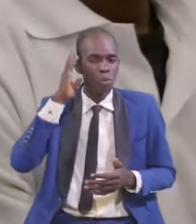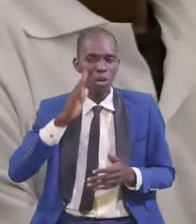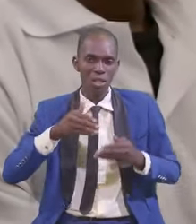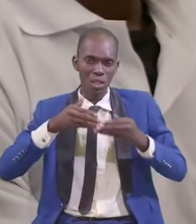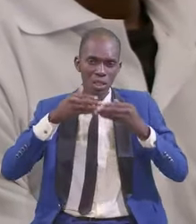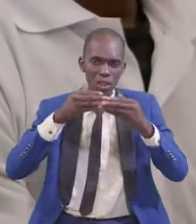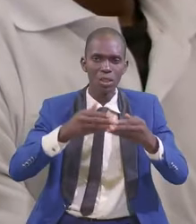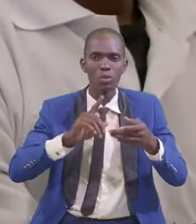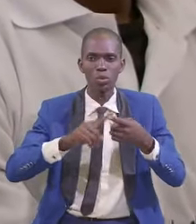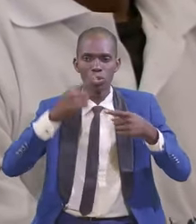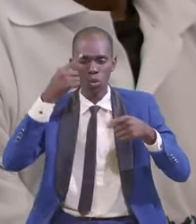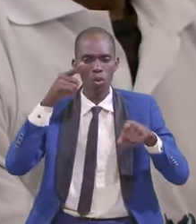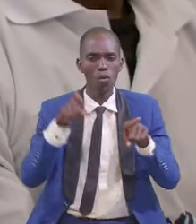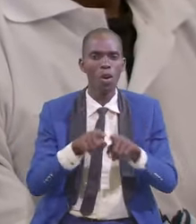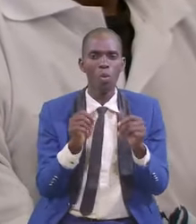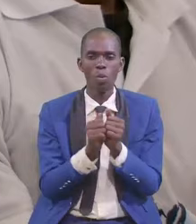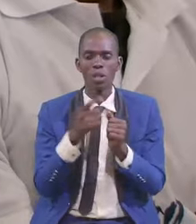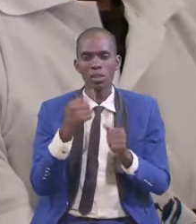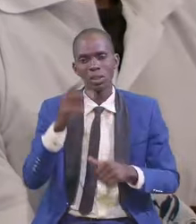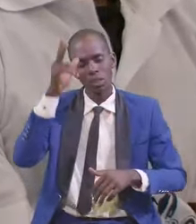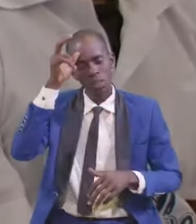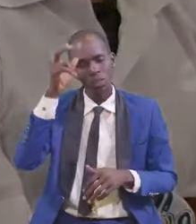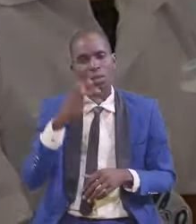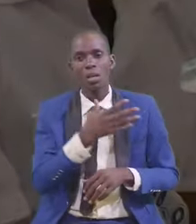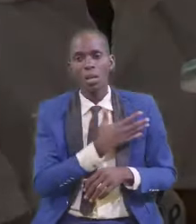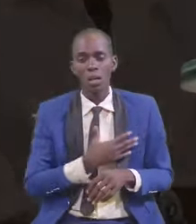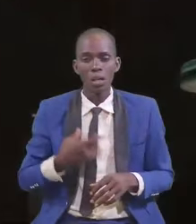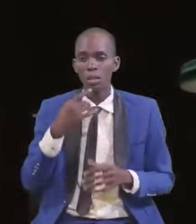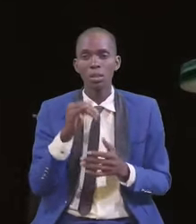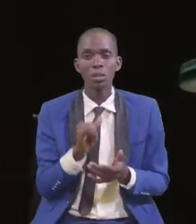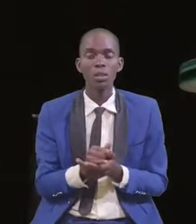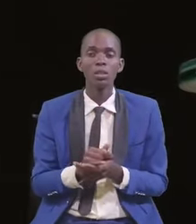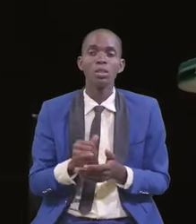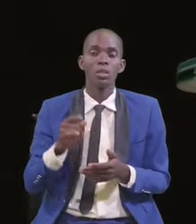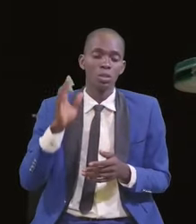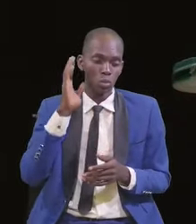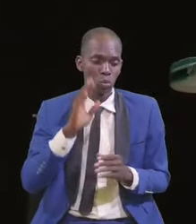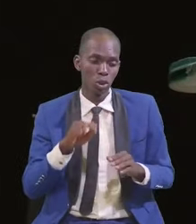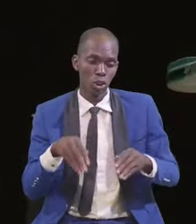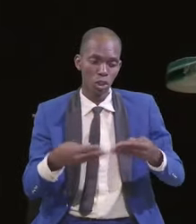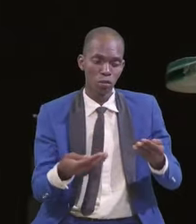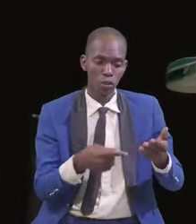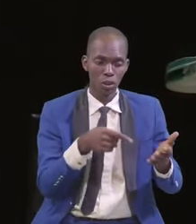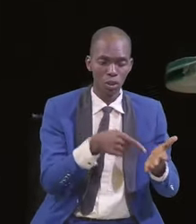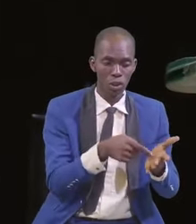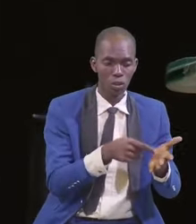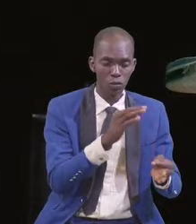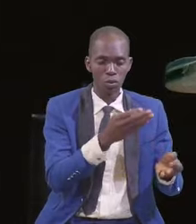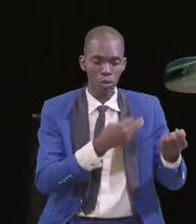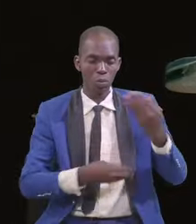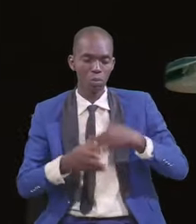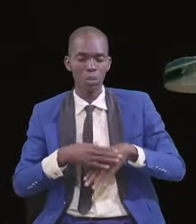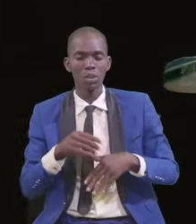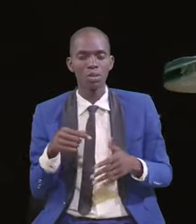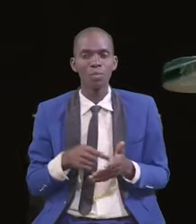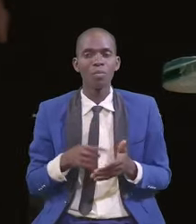with Darkness and they have said I will give this if you give me this your life